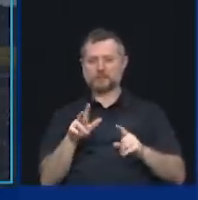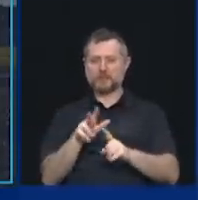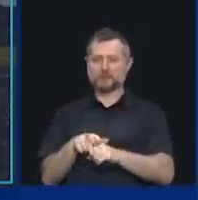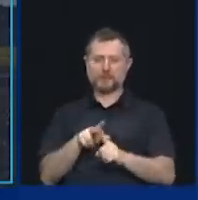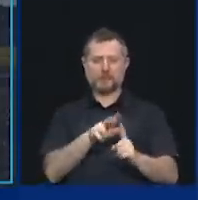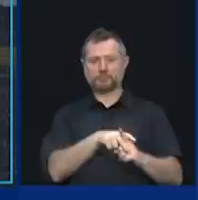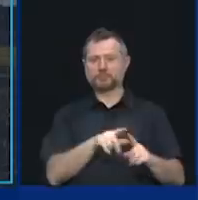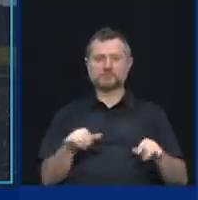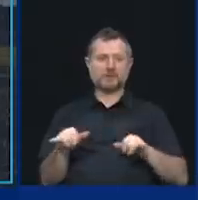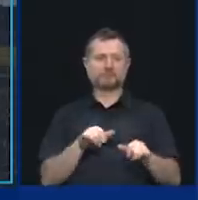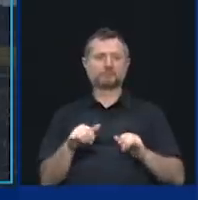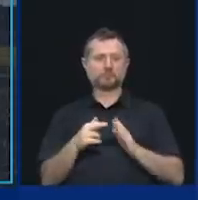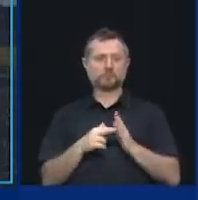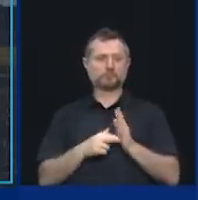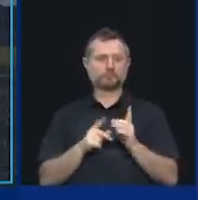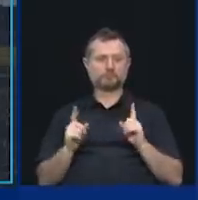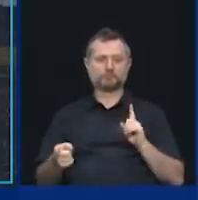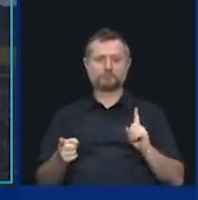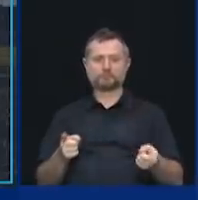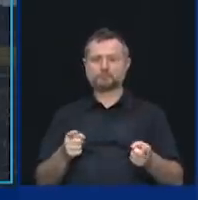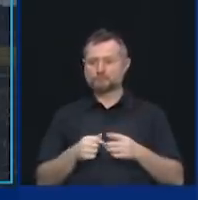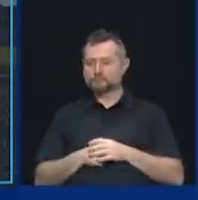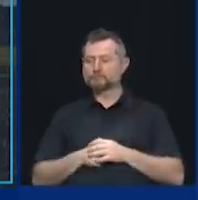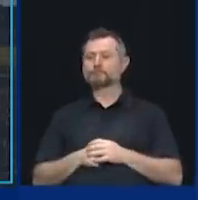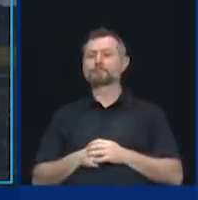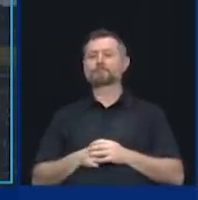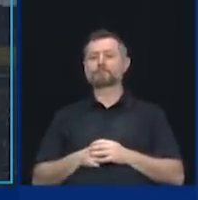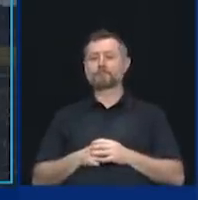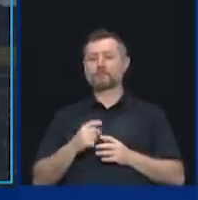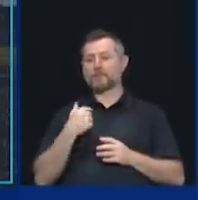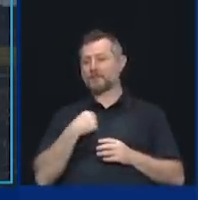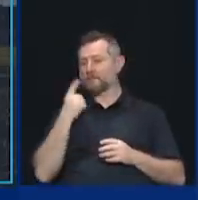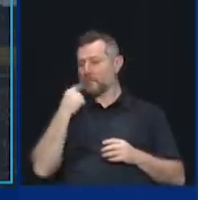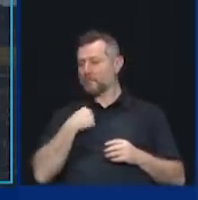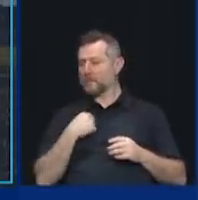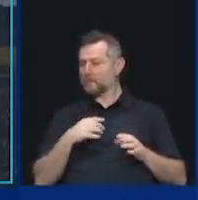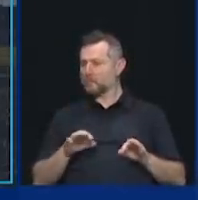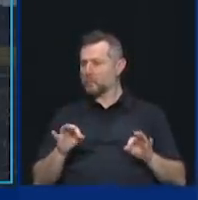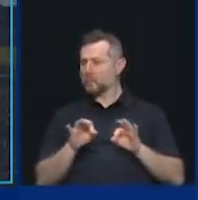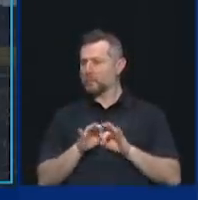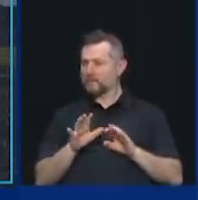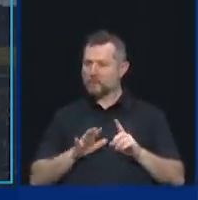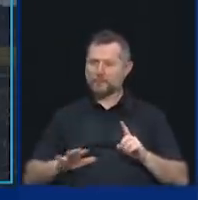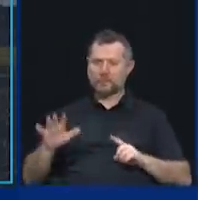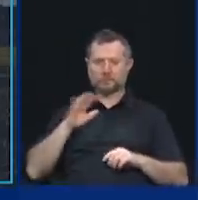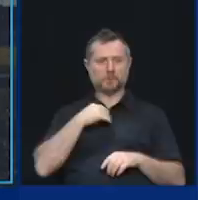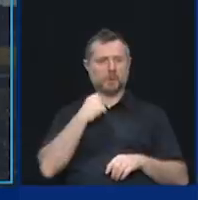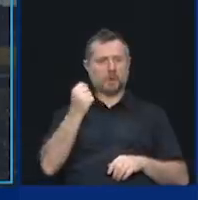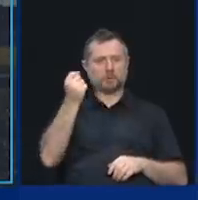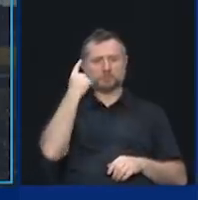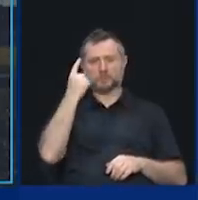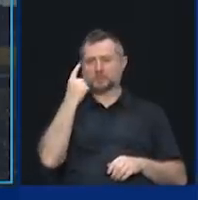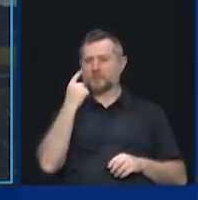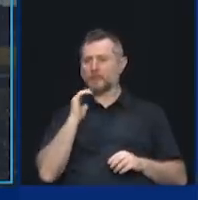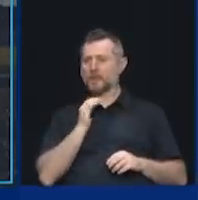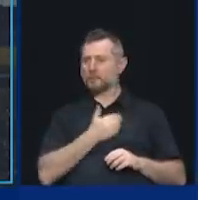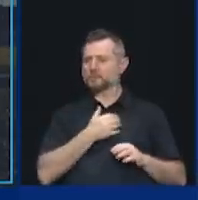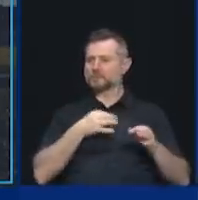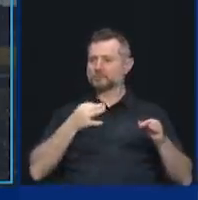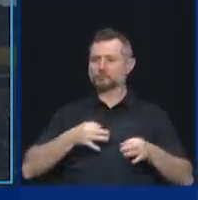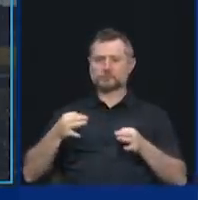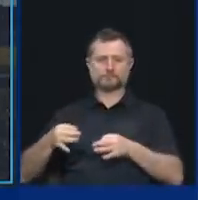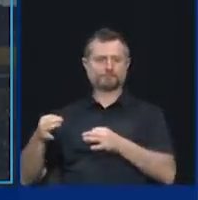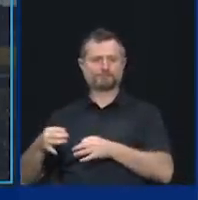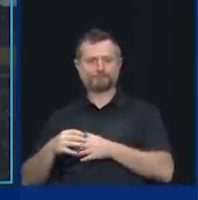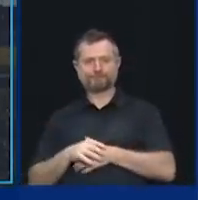To me, it's very important that people understand the logic between these decisions